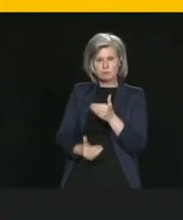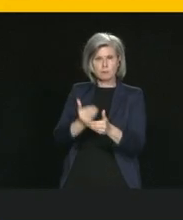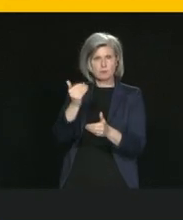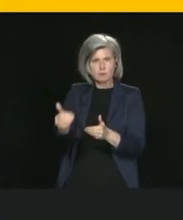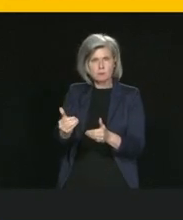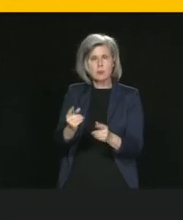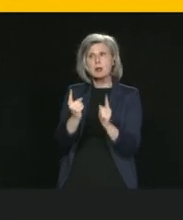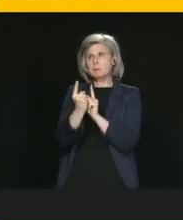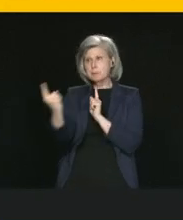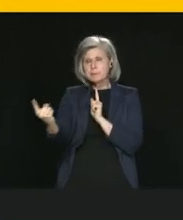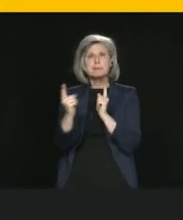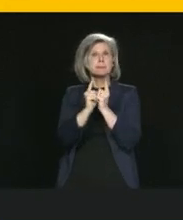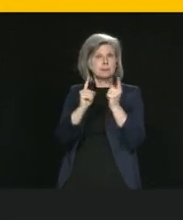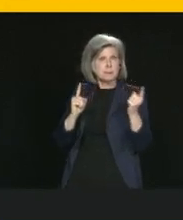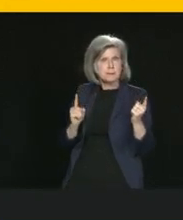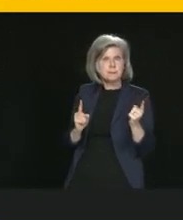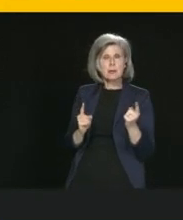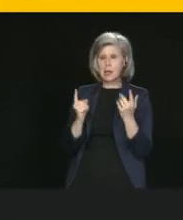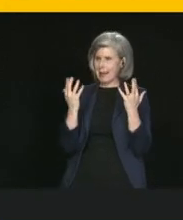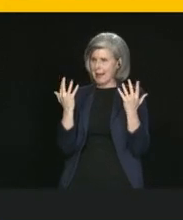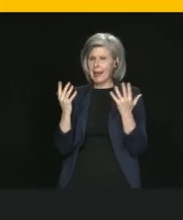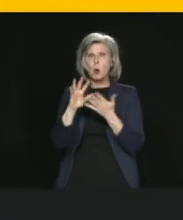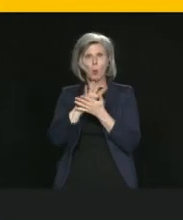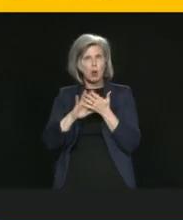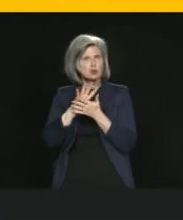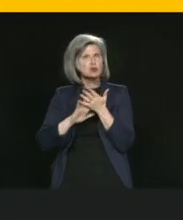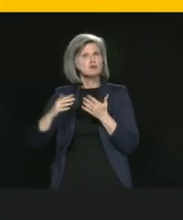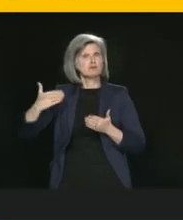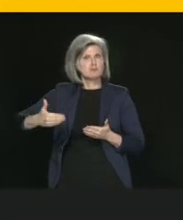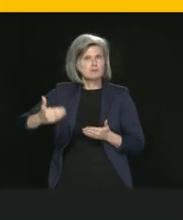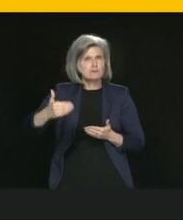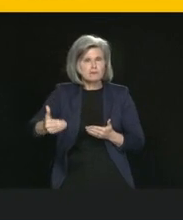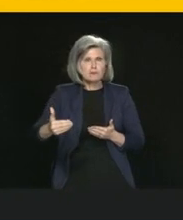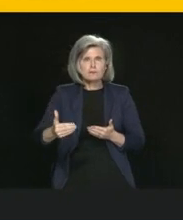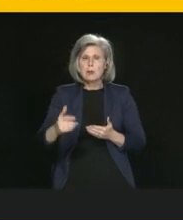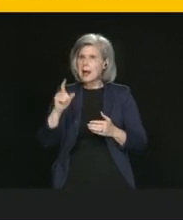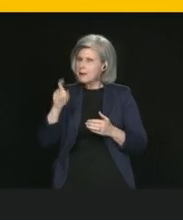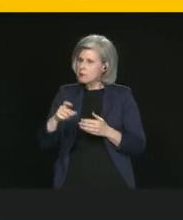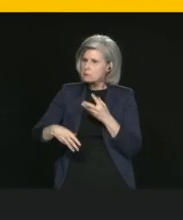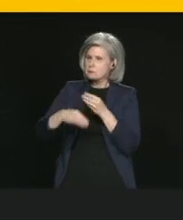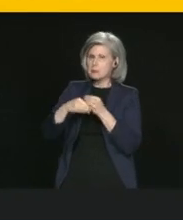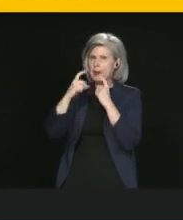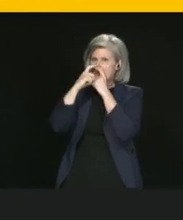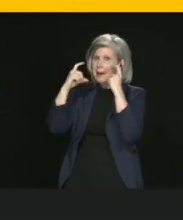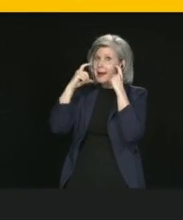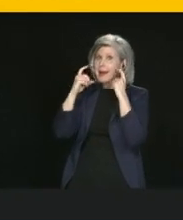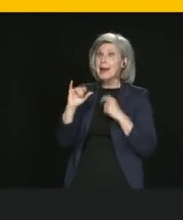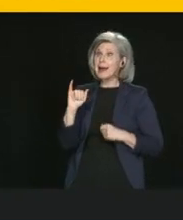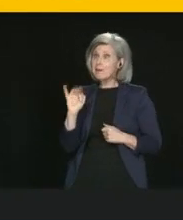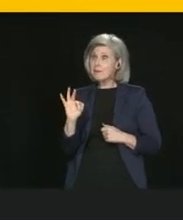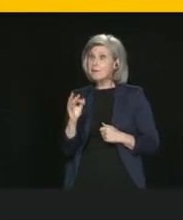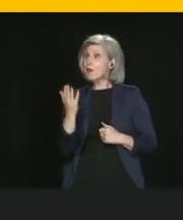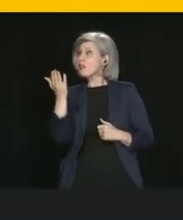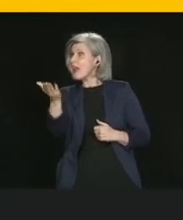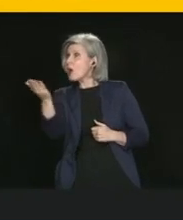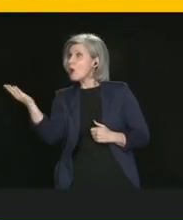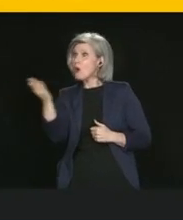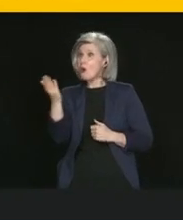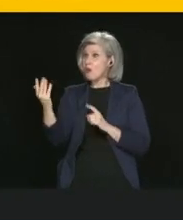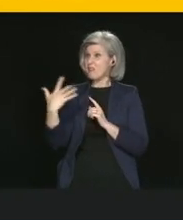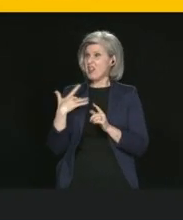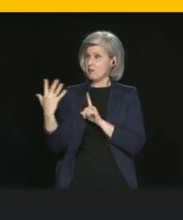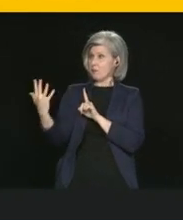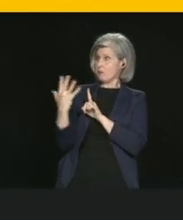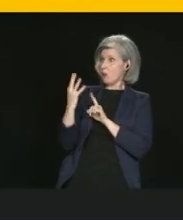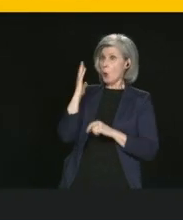where COVID-19 is still active, and you can't keep the 2 meter distance from others. Most importantly, if you have any symptoms,